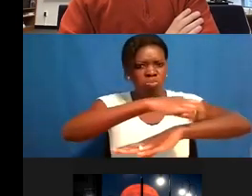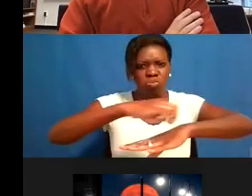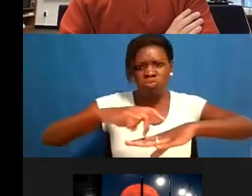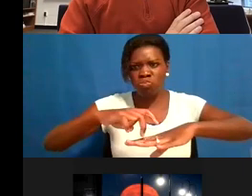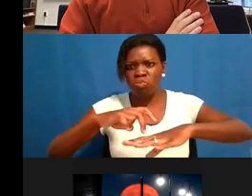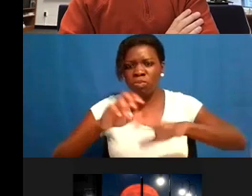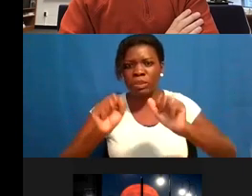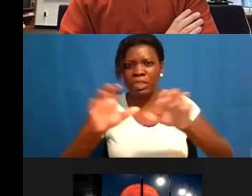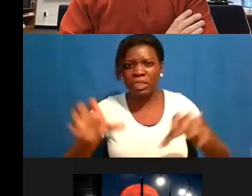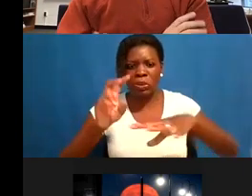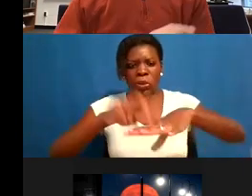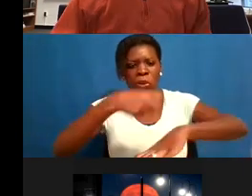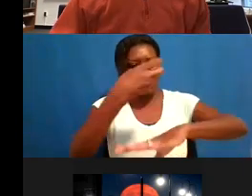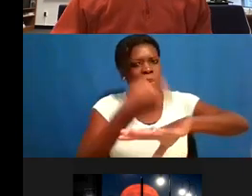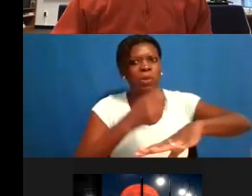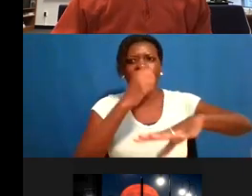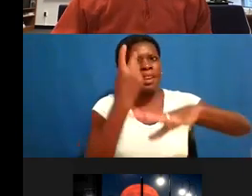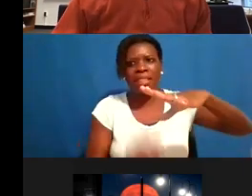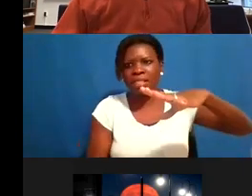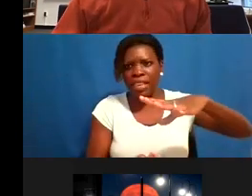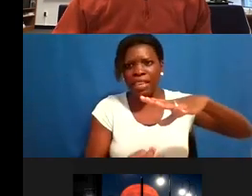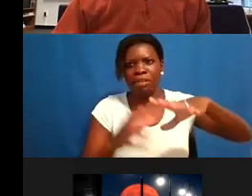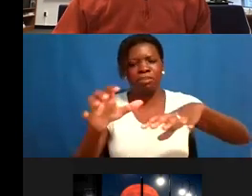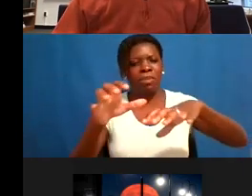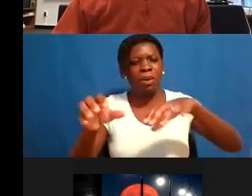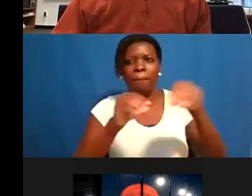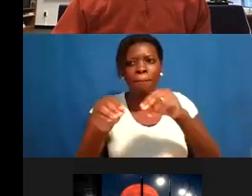acrobatics, and you're not going to sink in as long as you're active. But